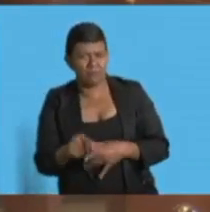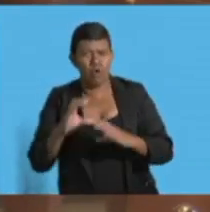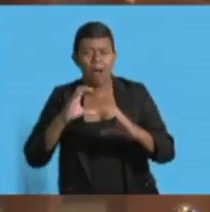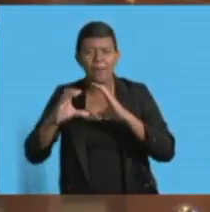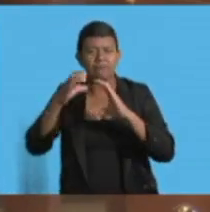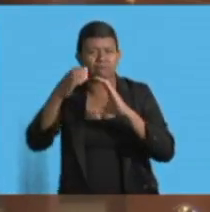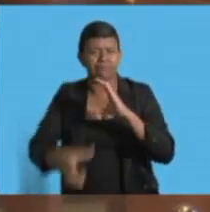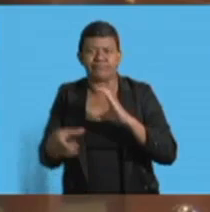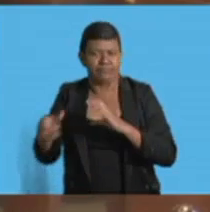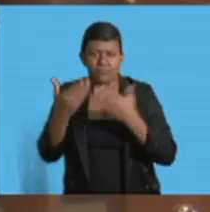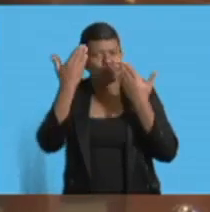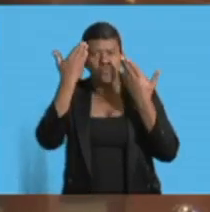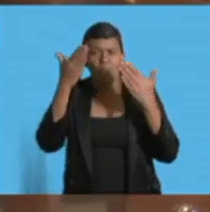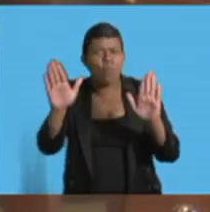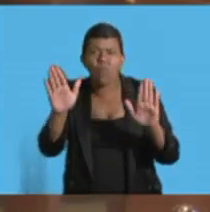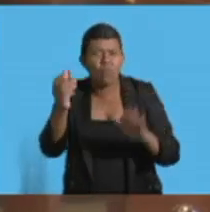know.